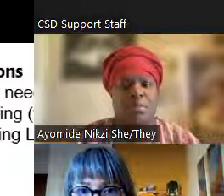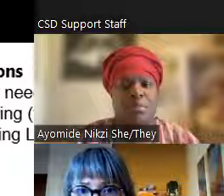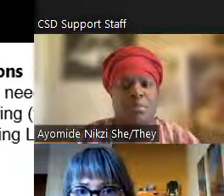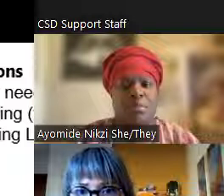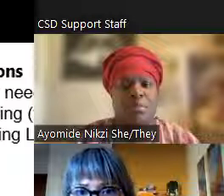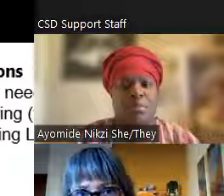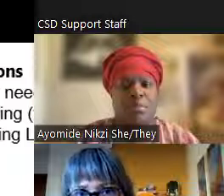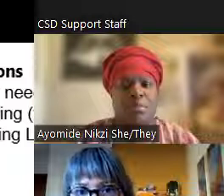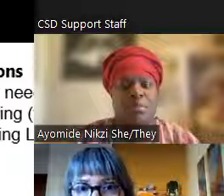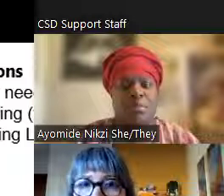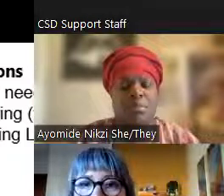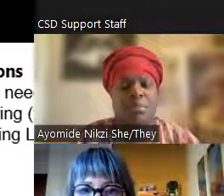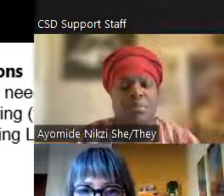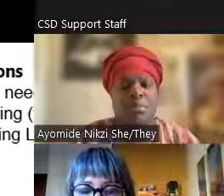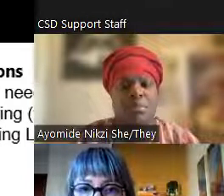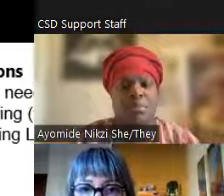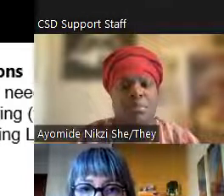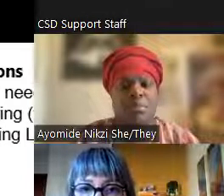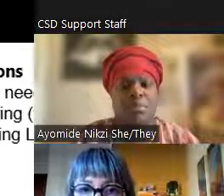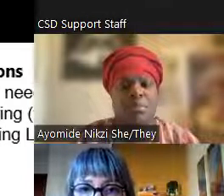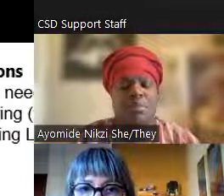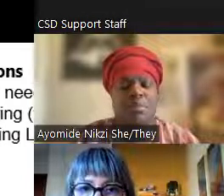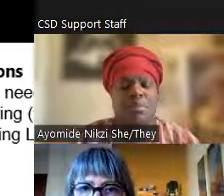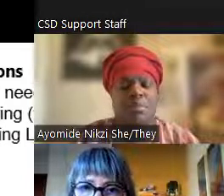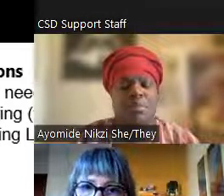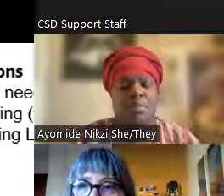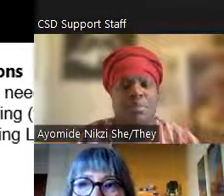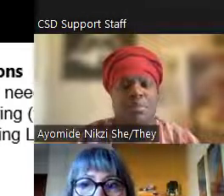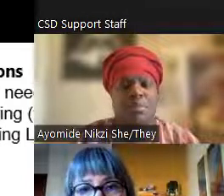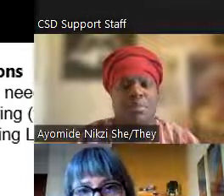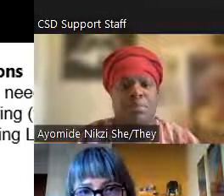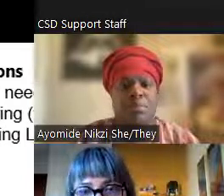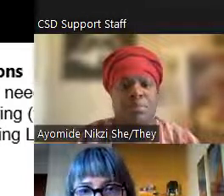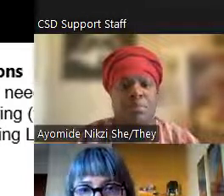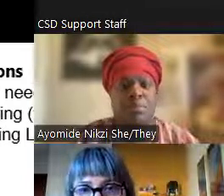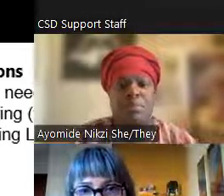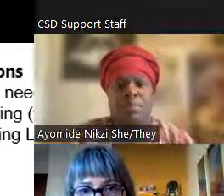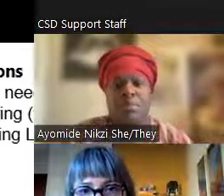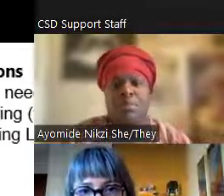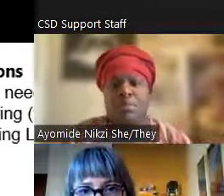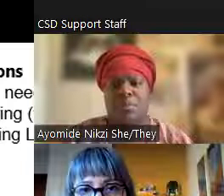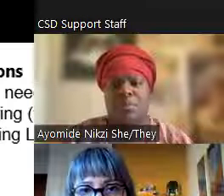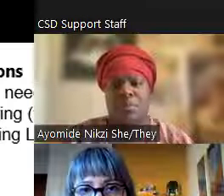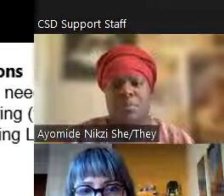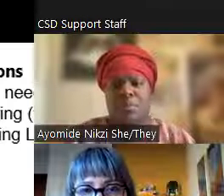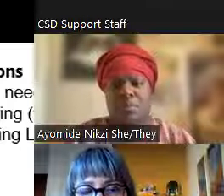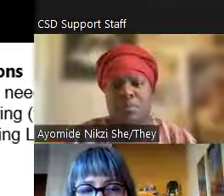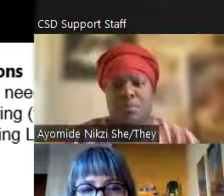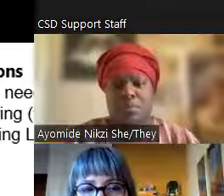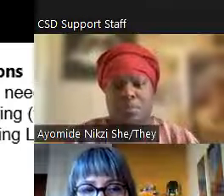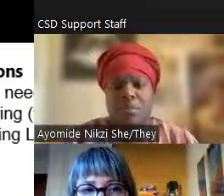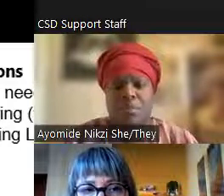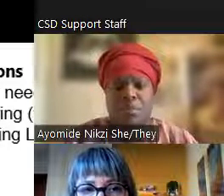feel precise enough, yet putting a number or three attempts seems a little too